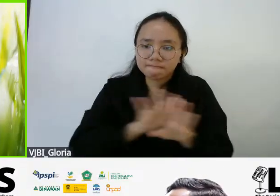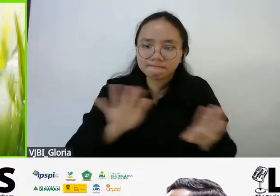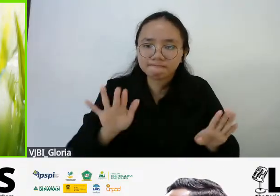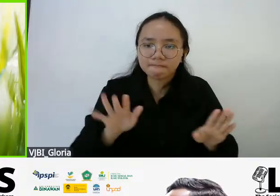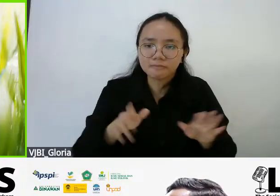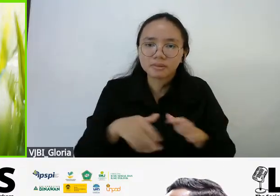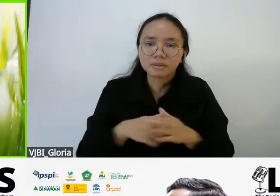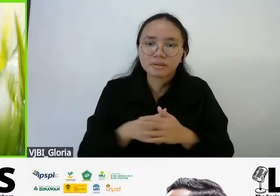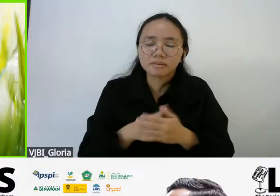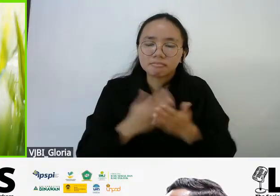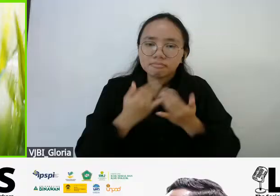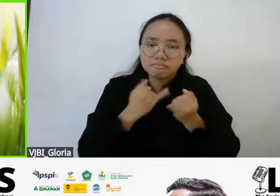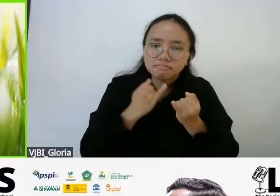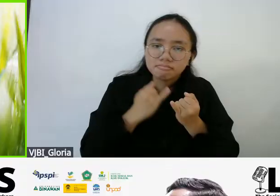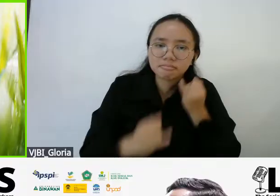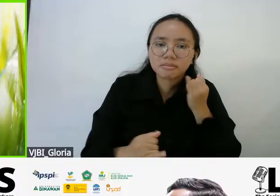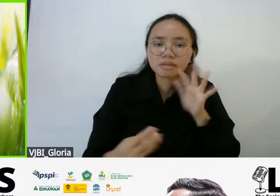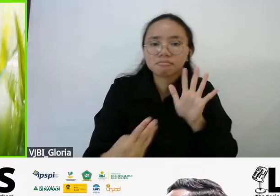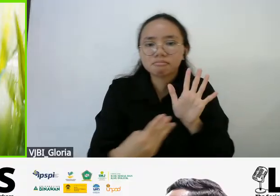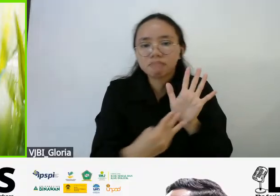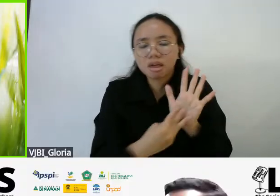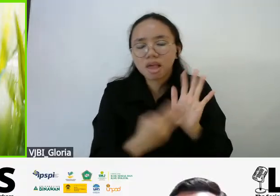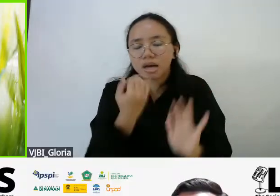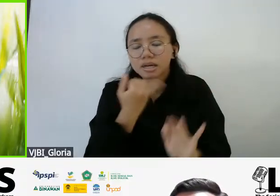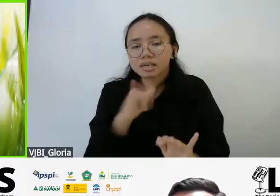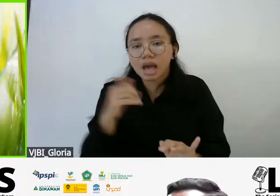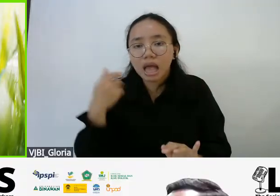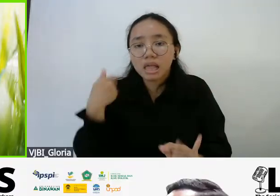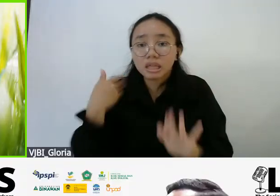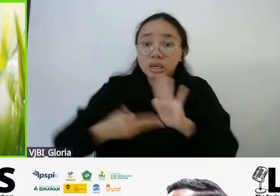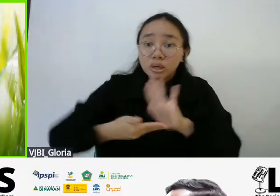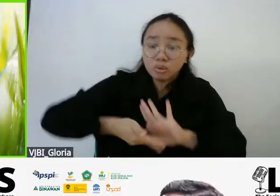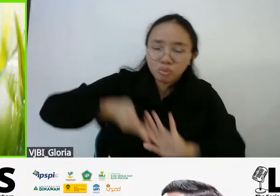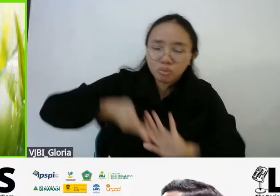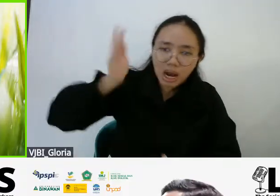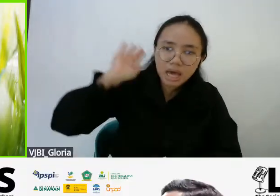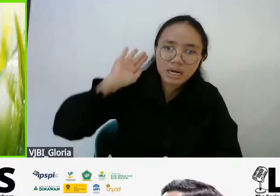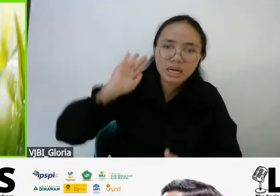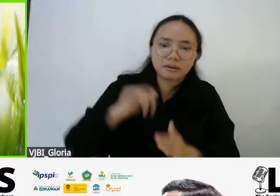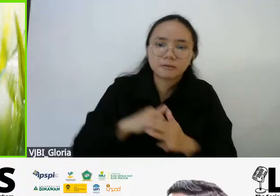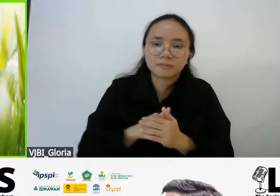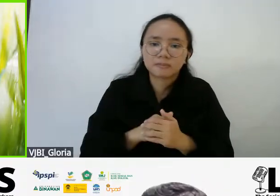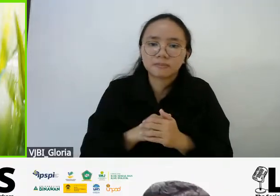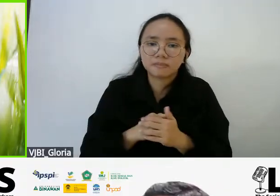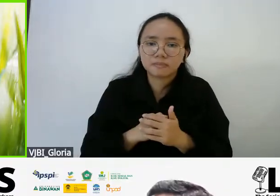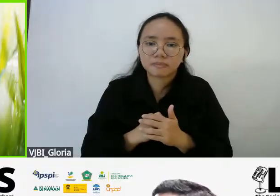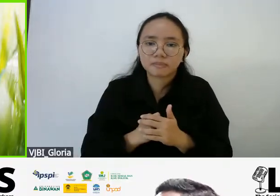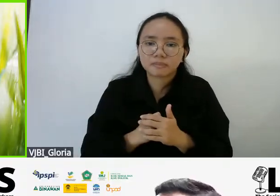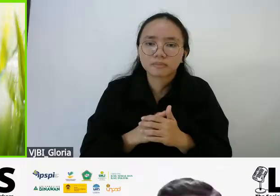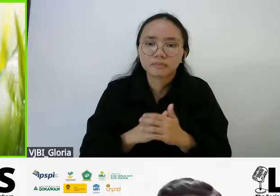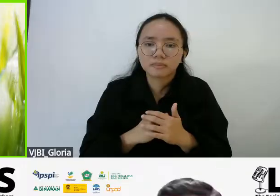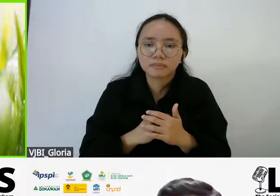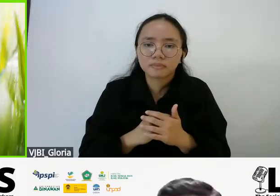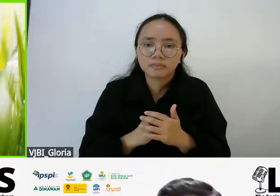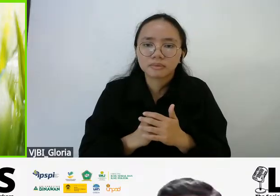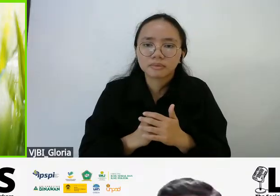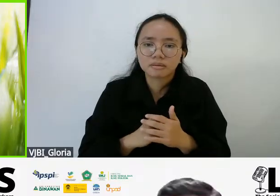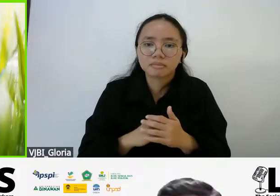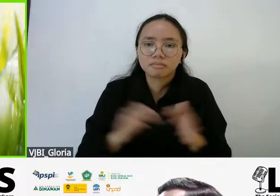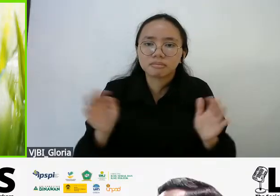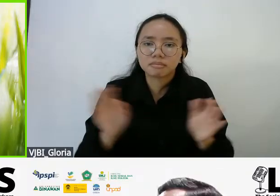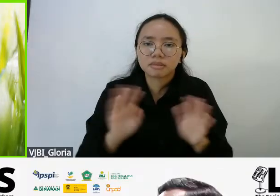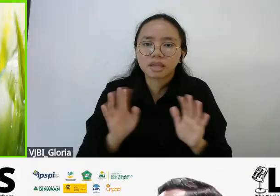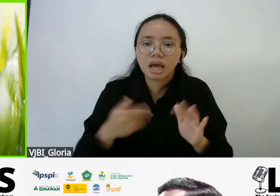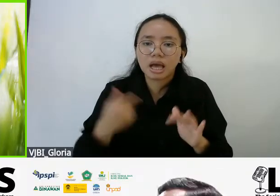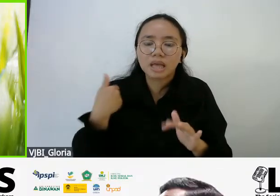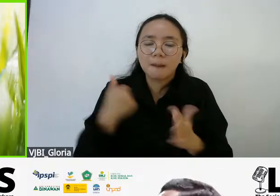potentially half of the people who are homeless or even more have a brain injury. And if you do not pay attention to that, you're